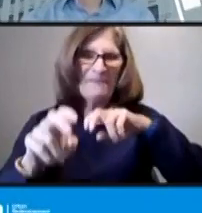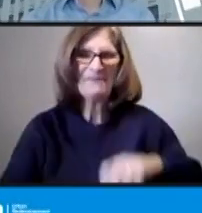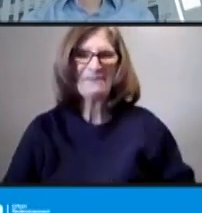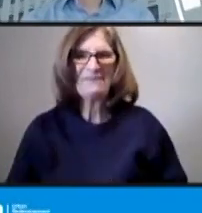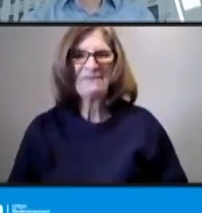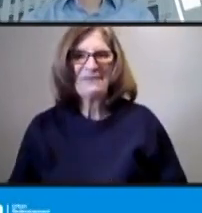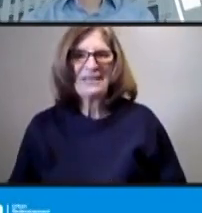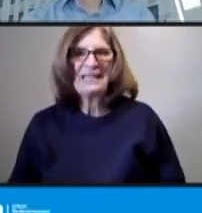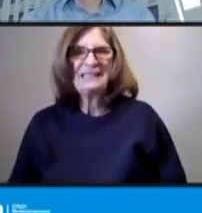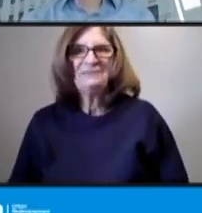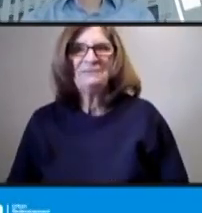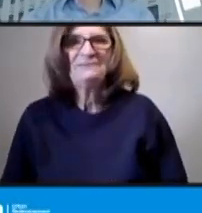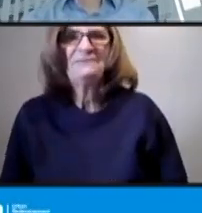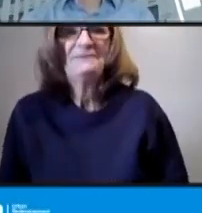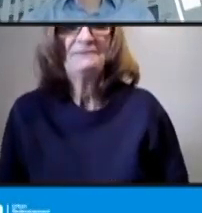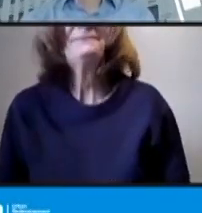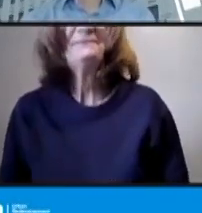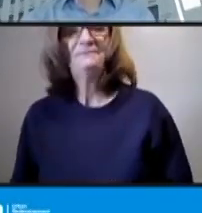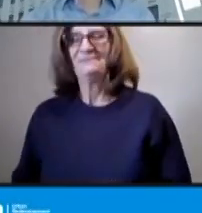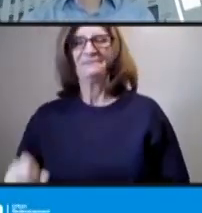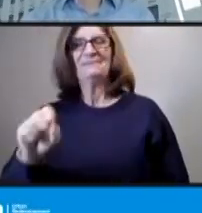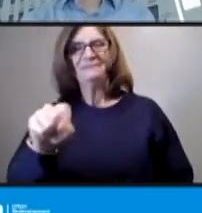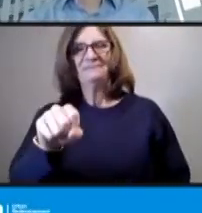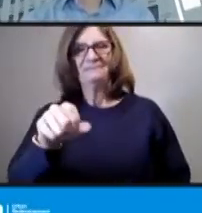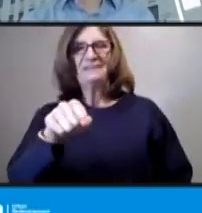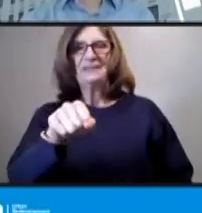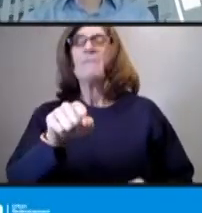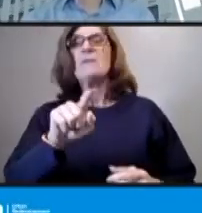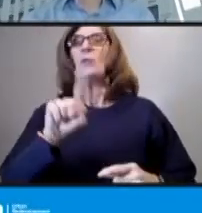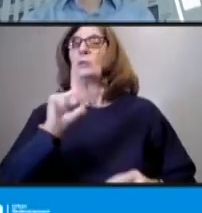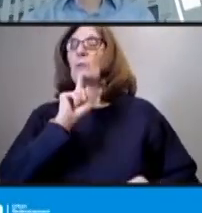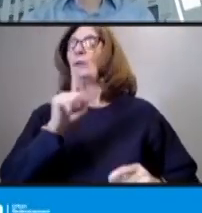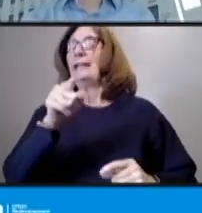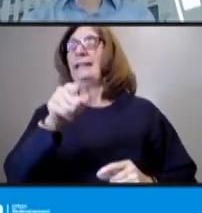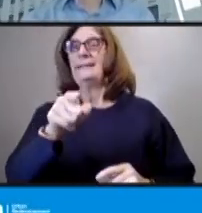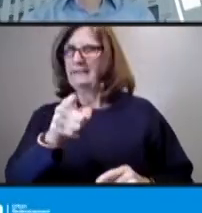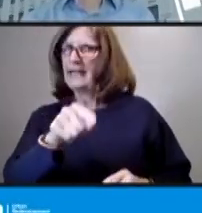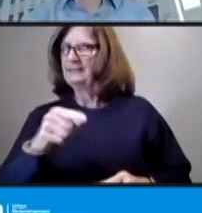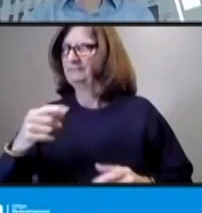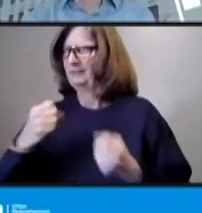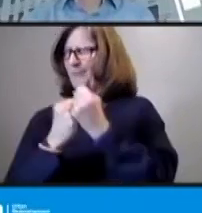jump in so quickly. I appreciate it, Kelly. It bodes well for our ideas. So that's good.